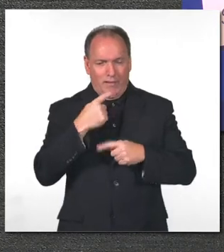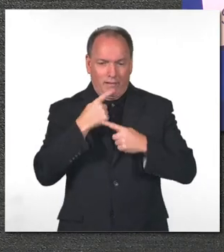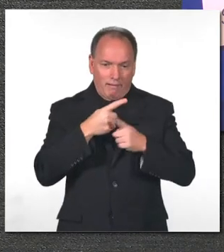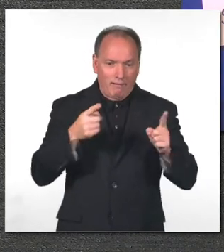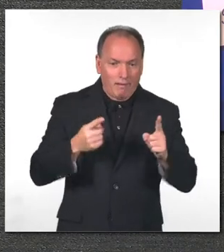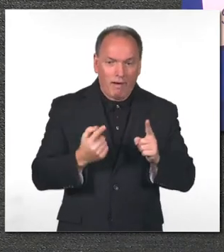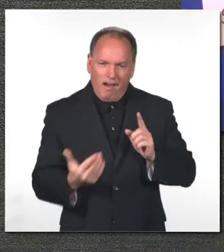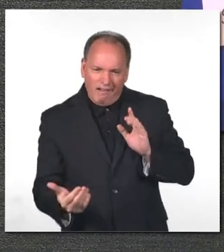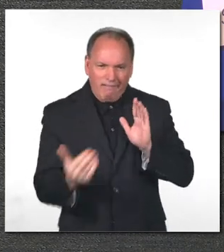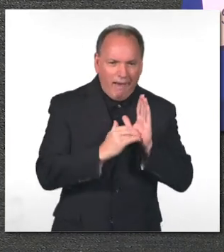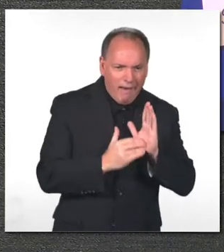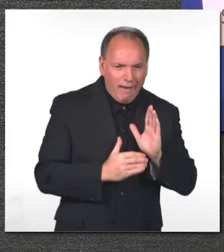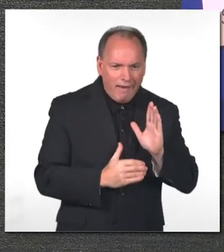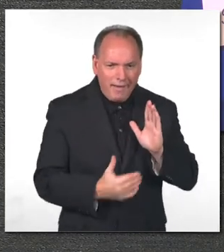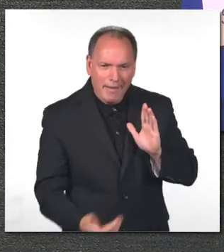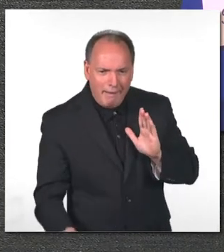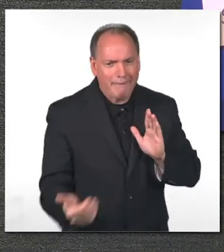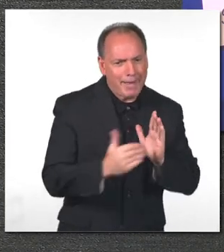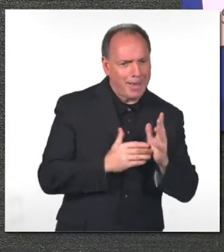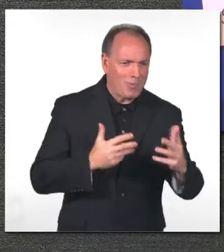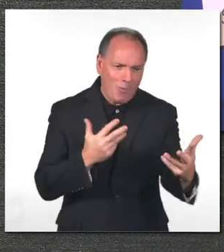story, they shouted these words.